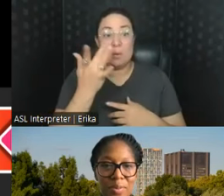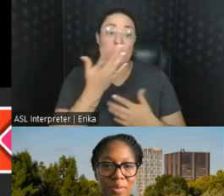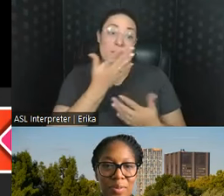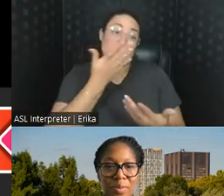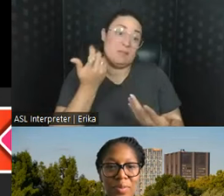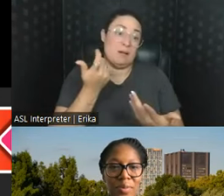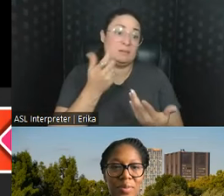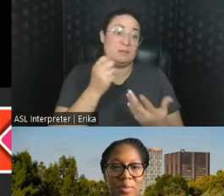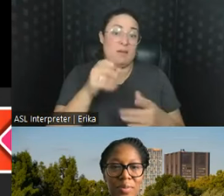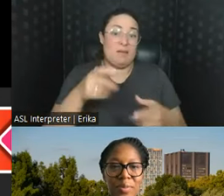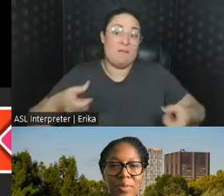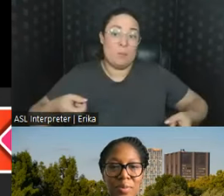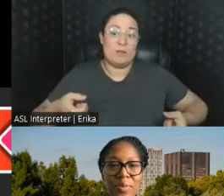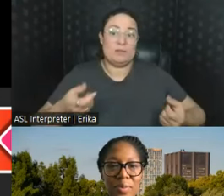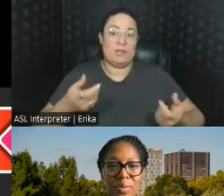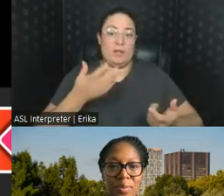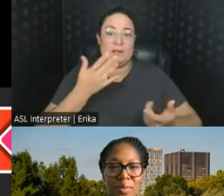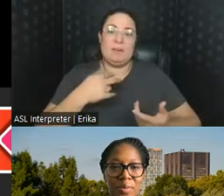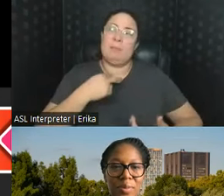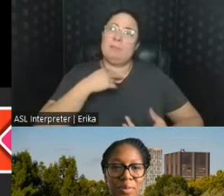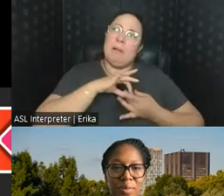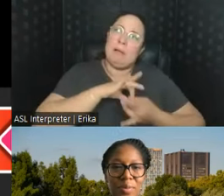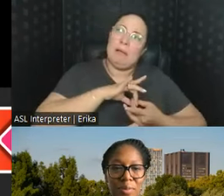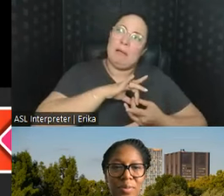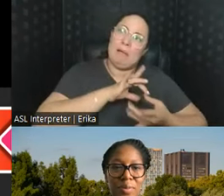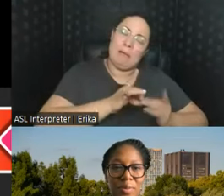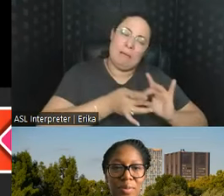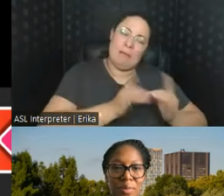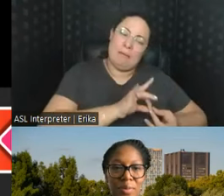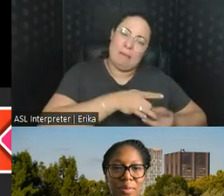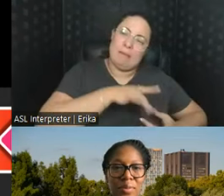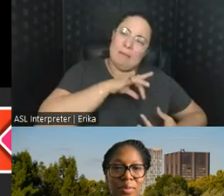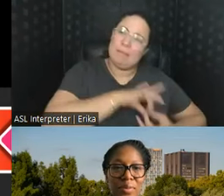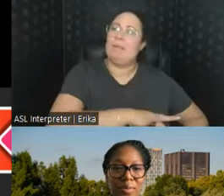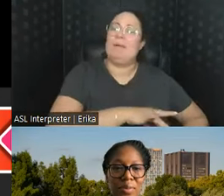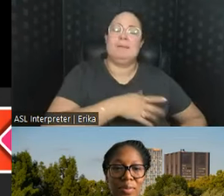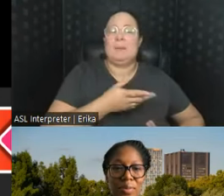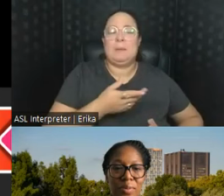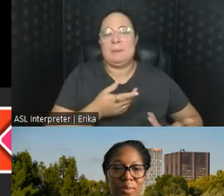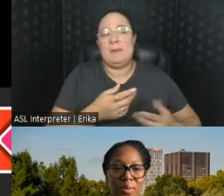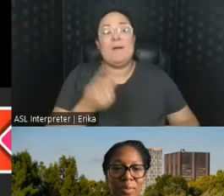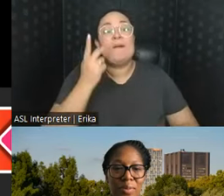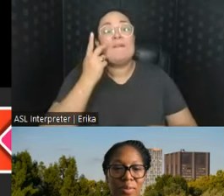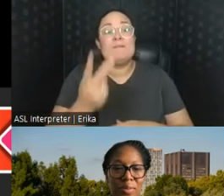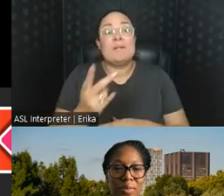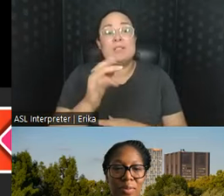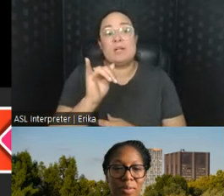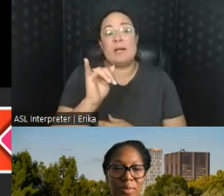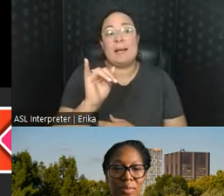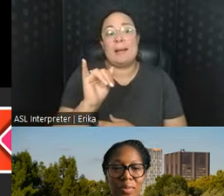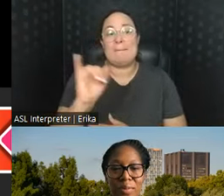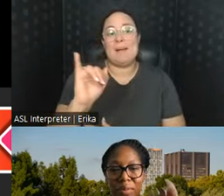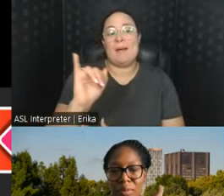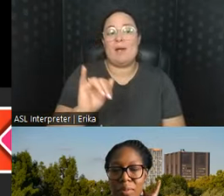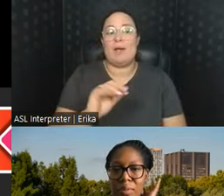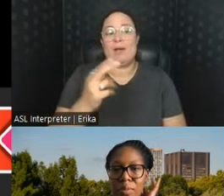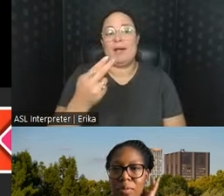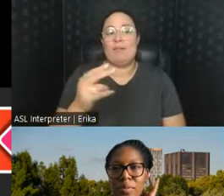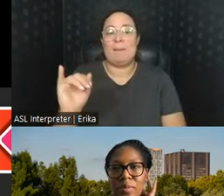So that's one way to think of it. Visually impaired, hearing impaired. These